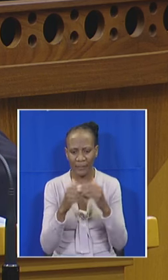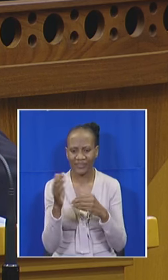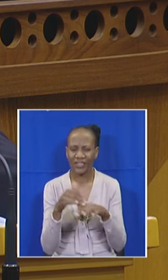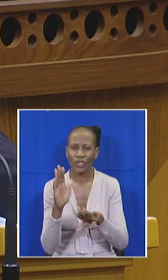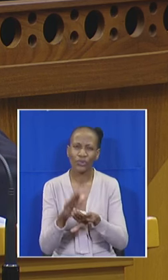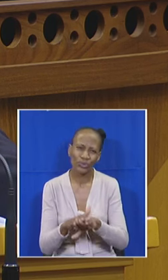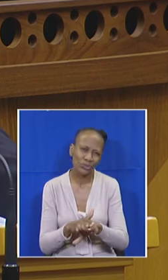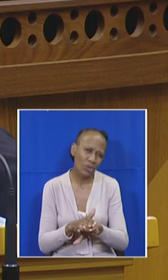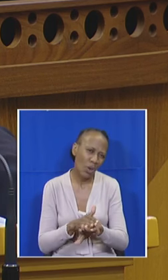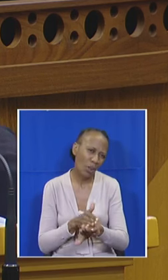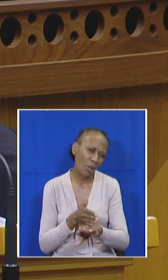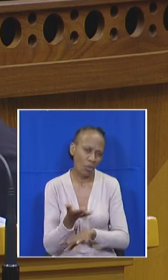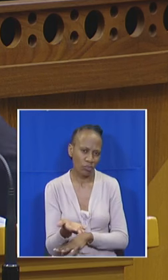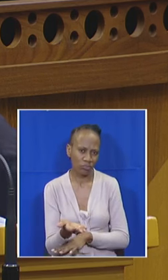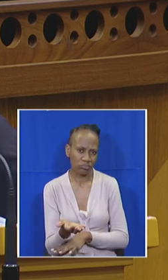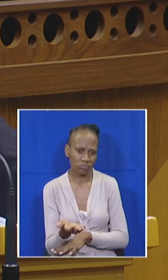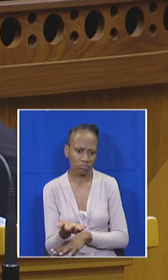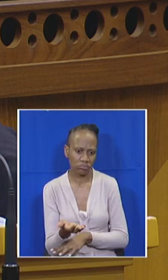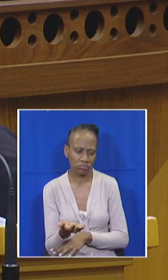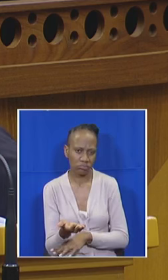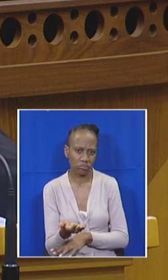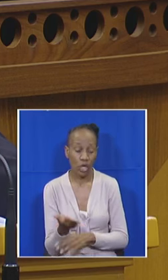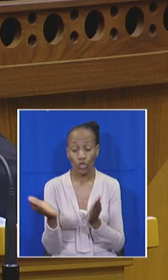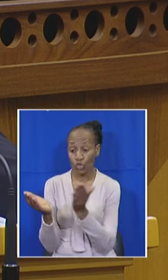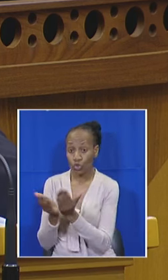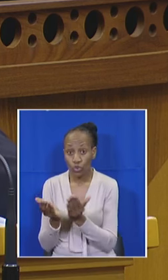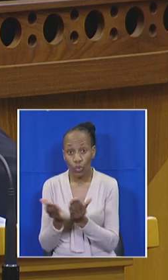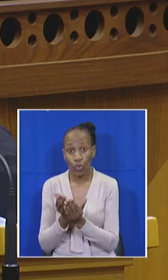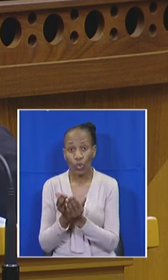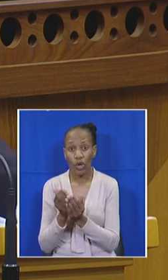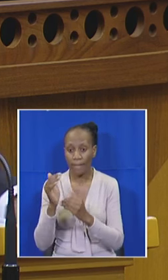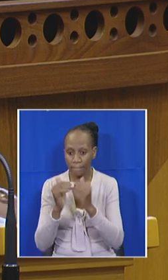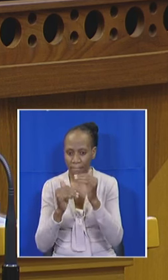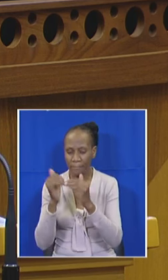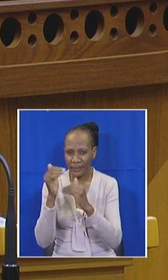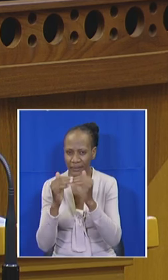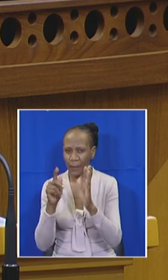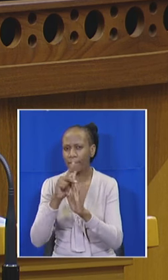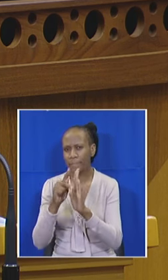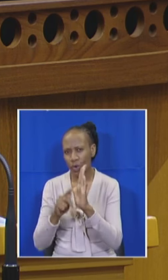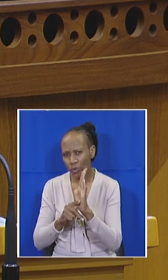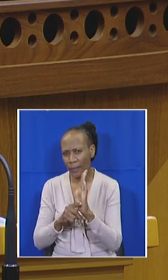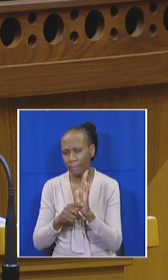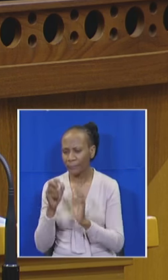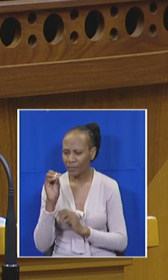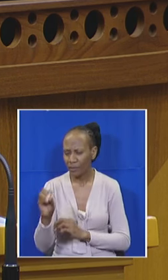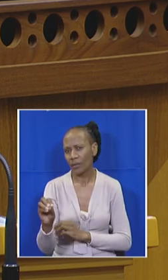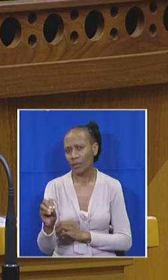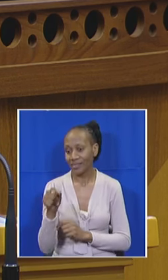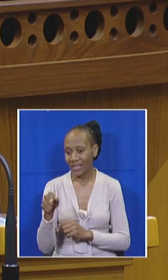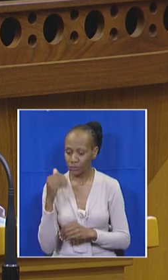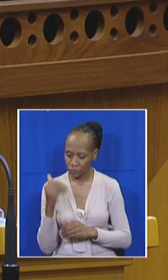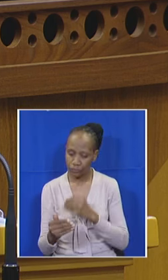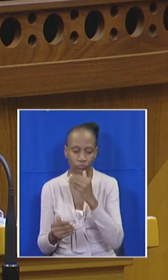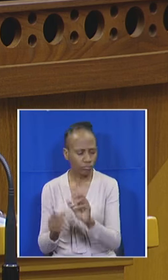The Accelerated Schools Infrastructure Delivery Initiative program is